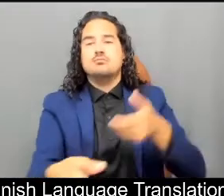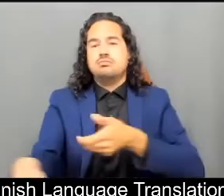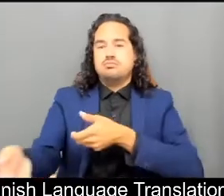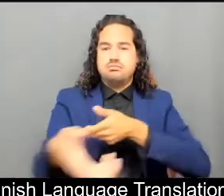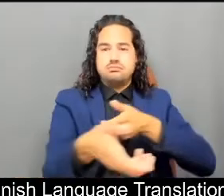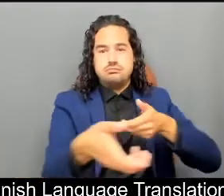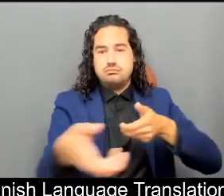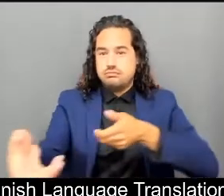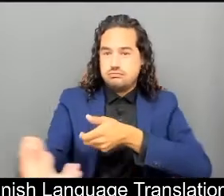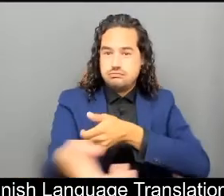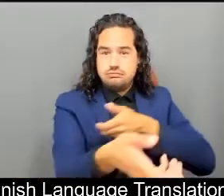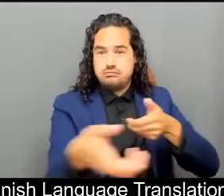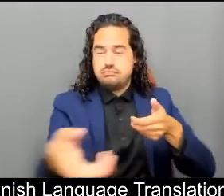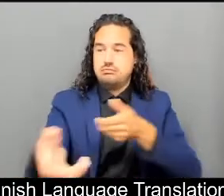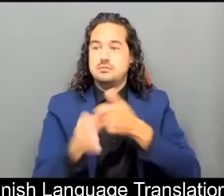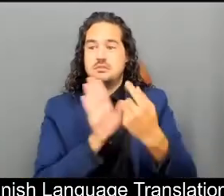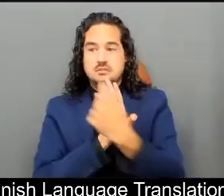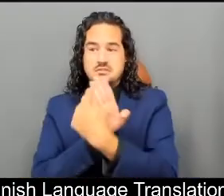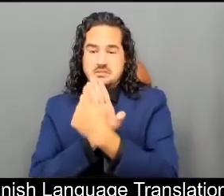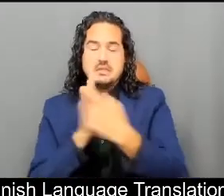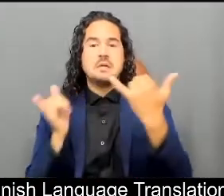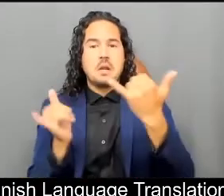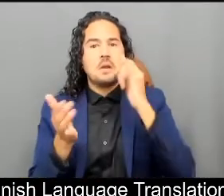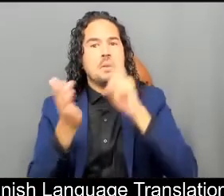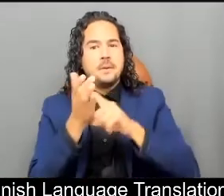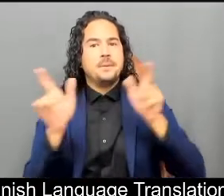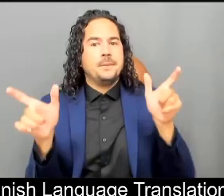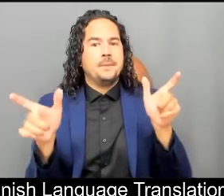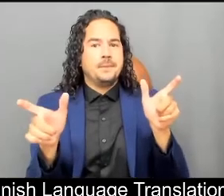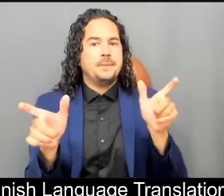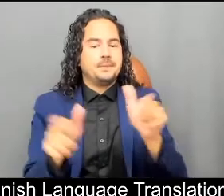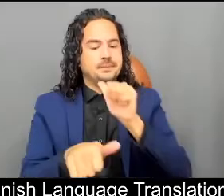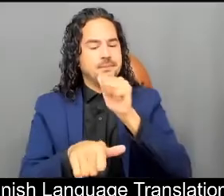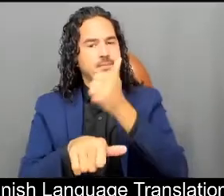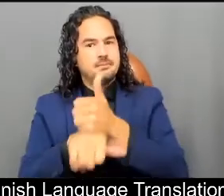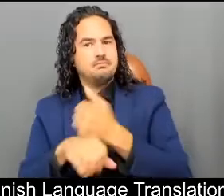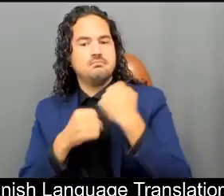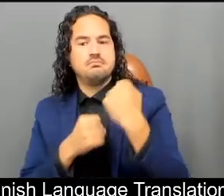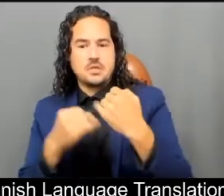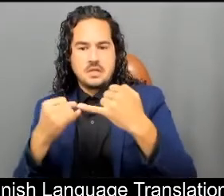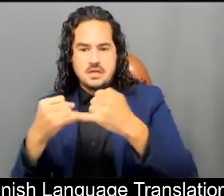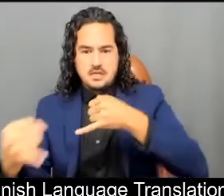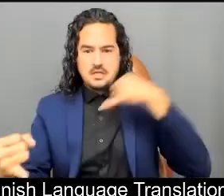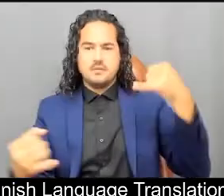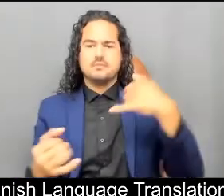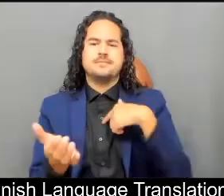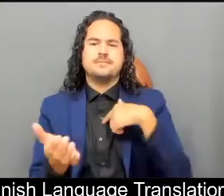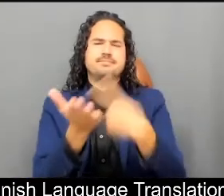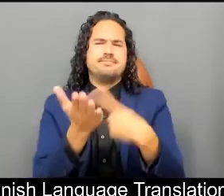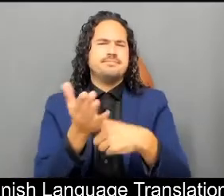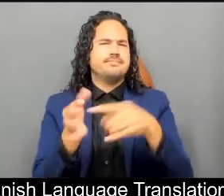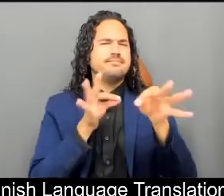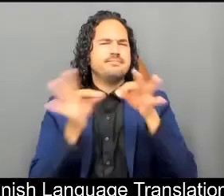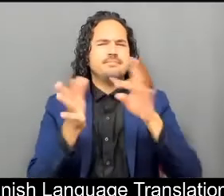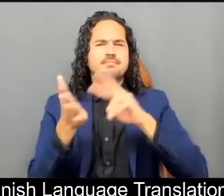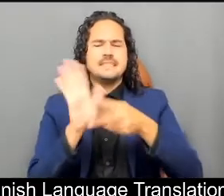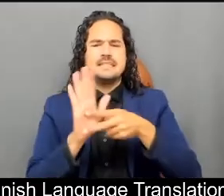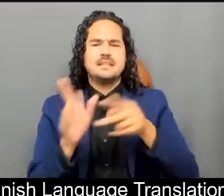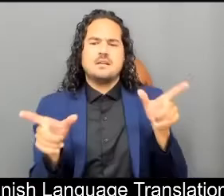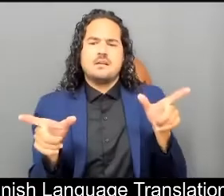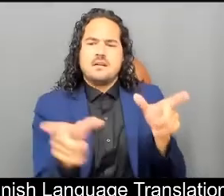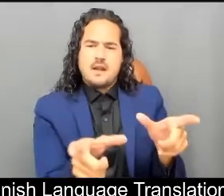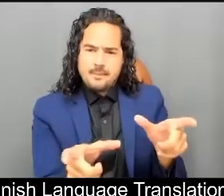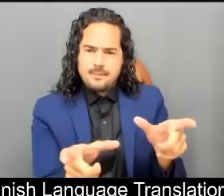containment. And I'll talk about differences between containment and how we look at that in relation